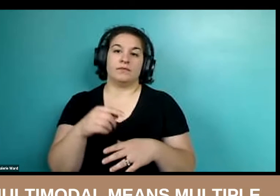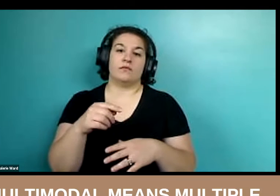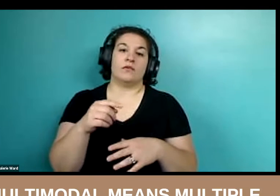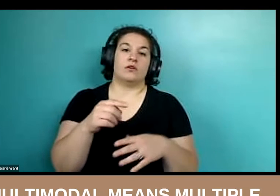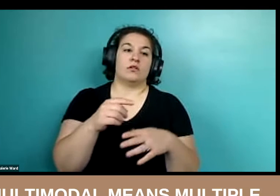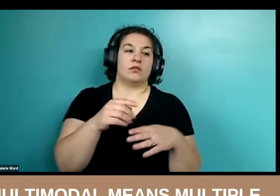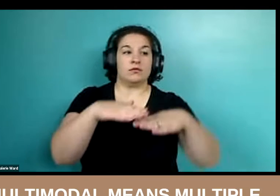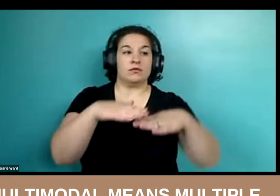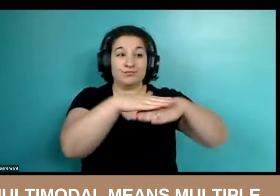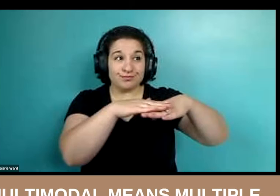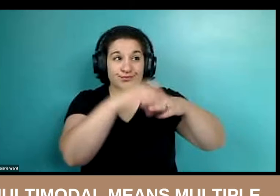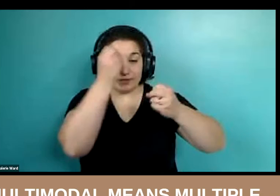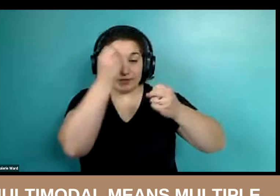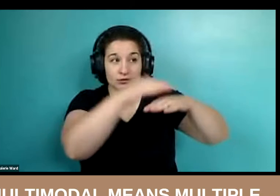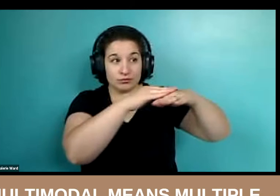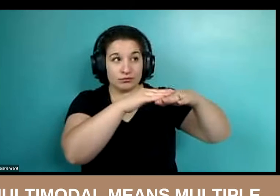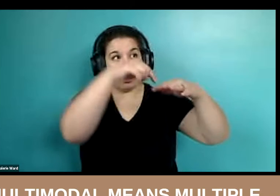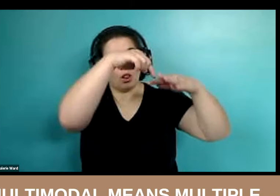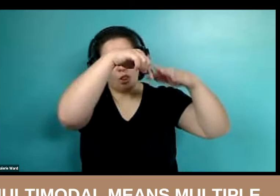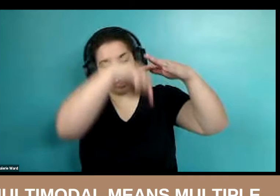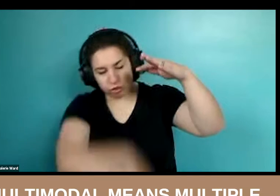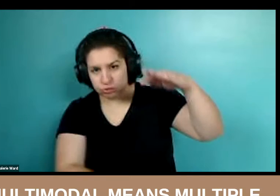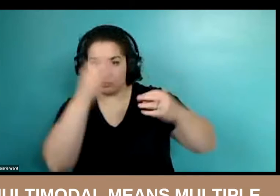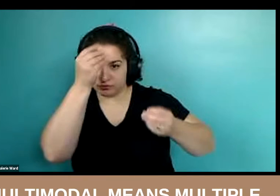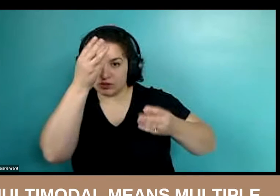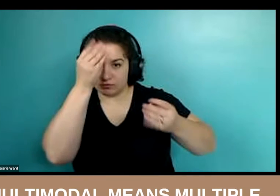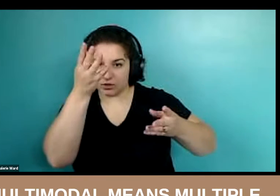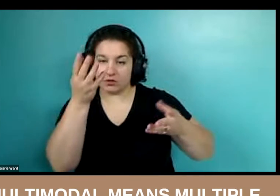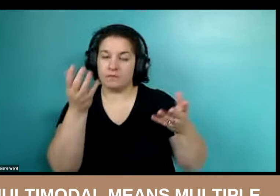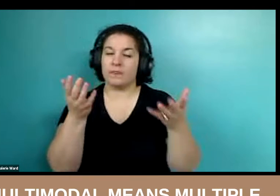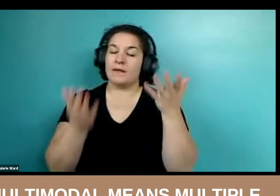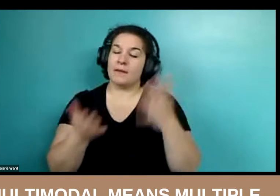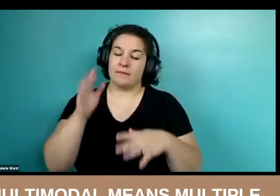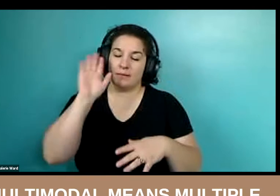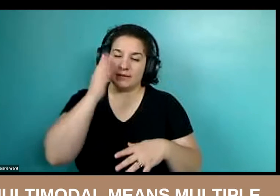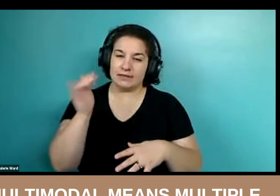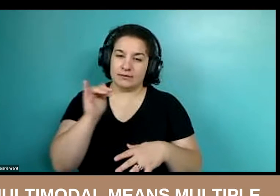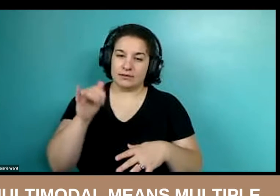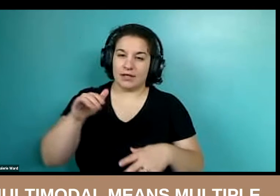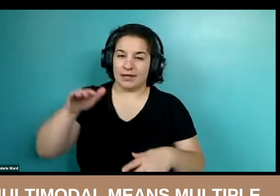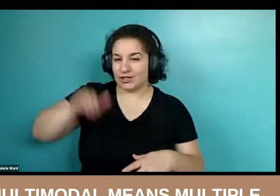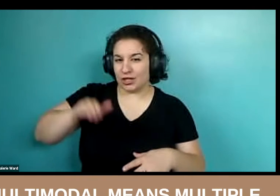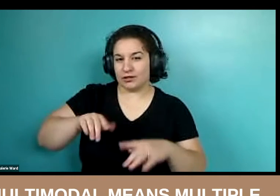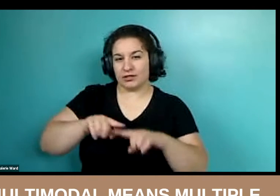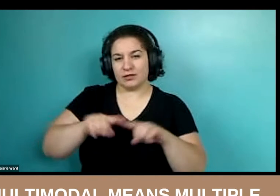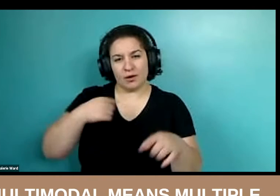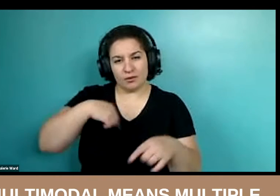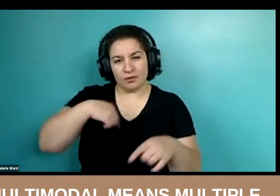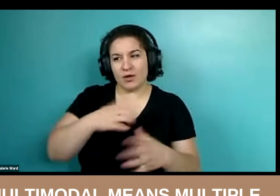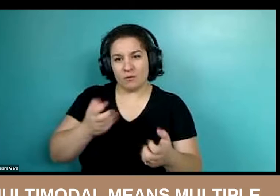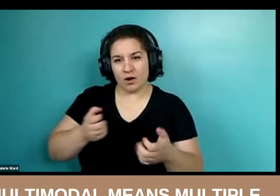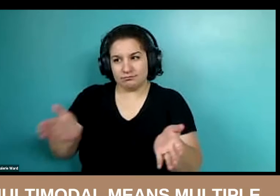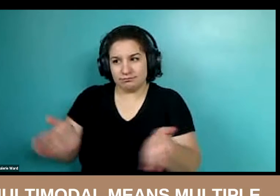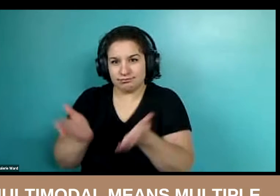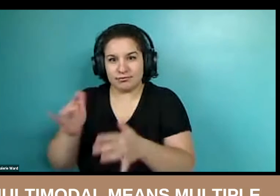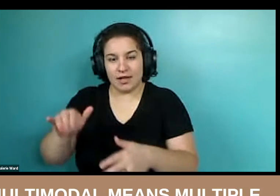of information. It might seem childish at first, but we're trying to tap into that childlike curiosity and silliness that is